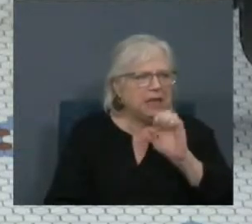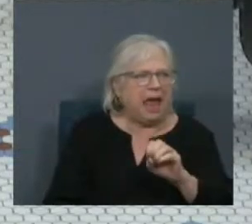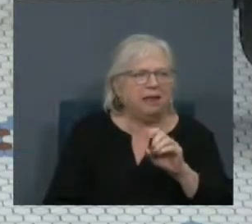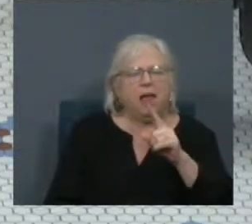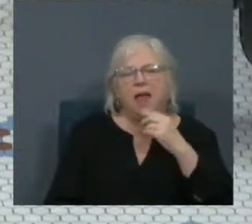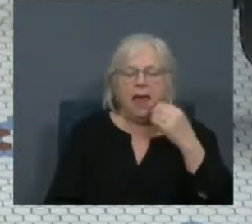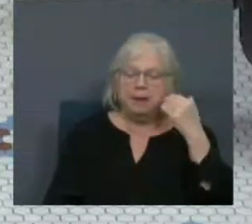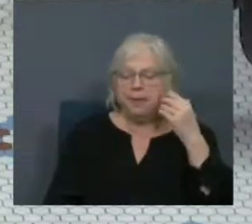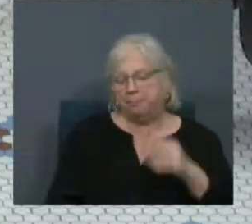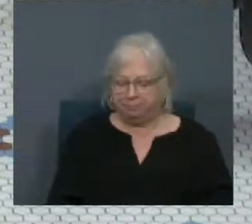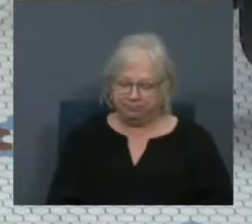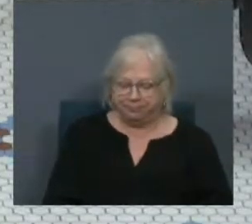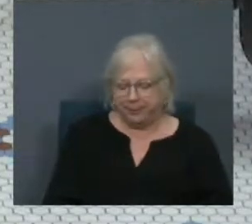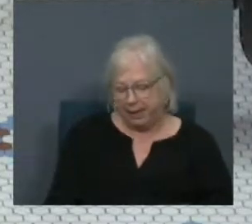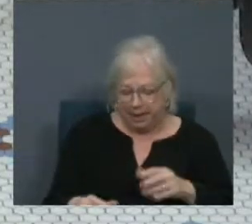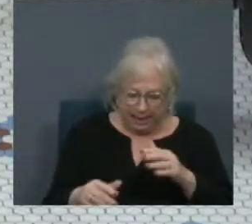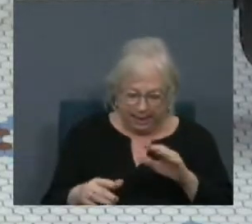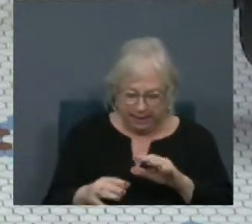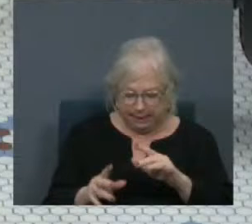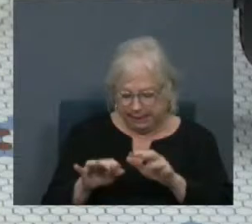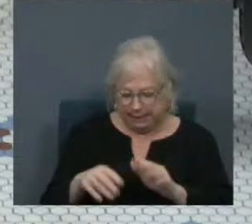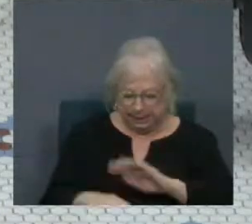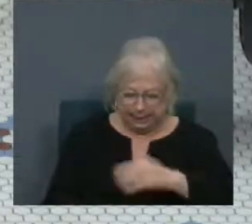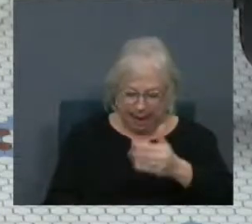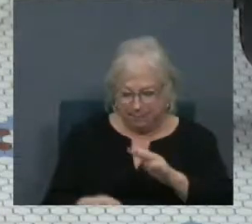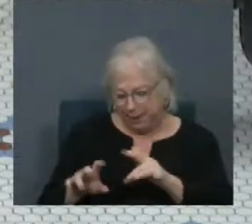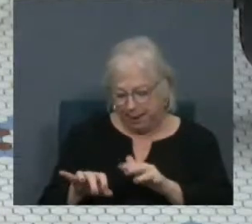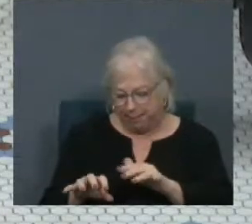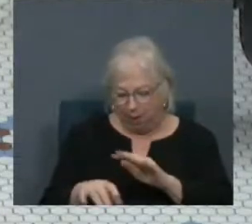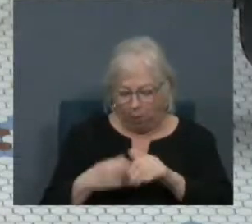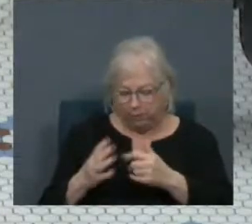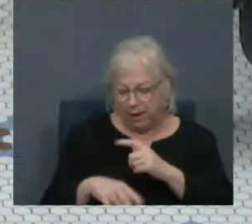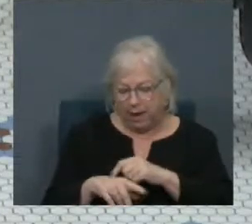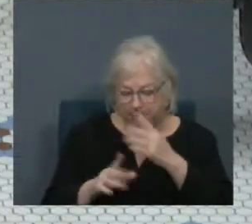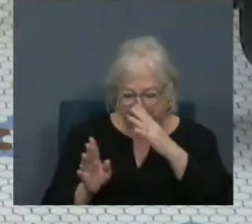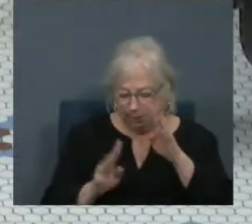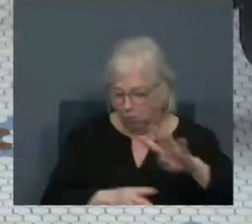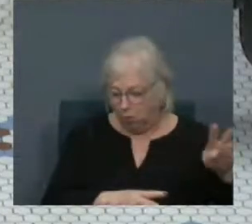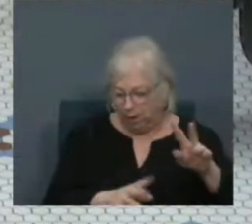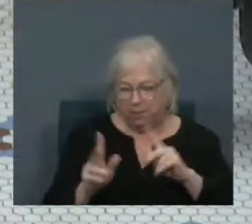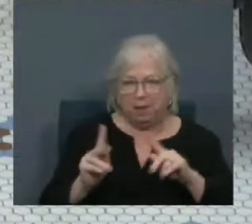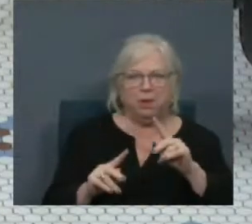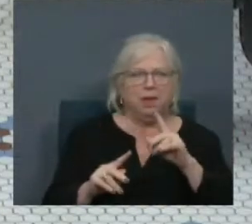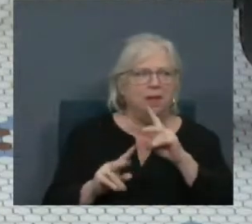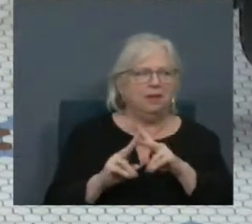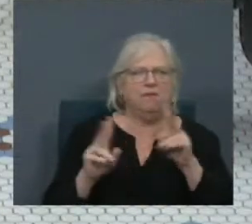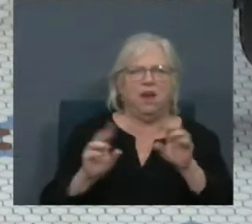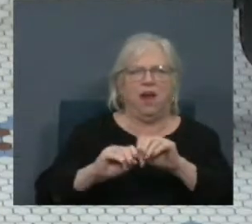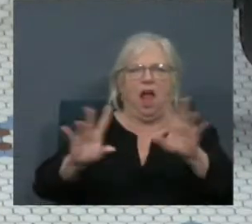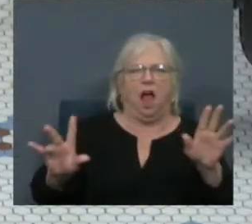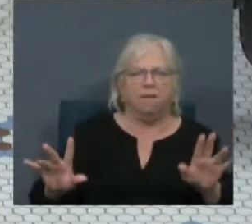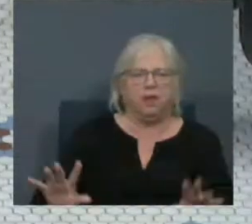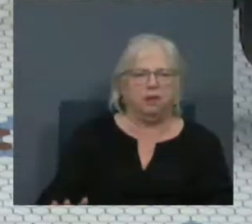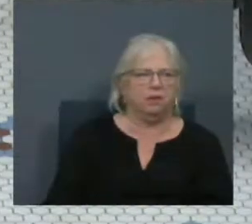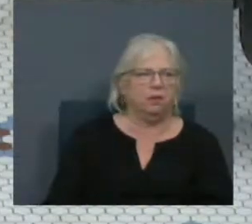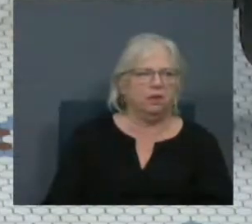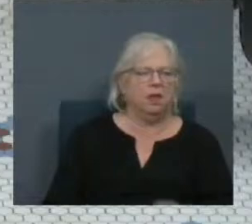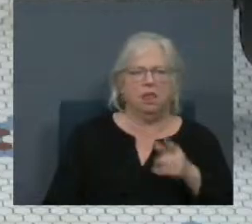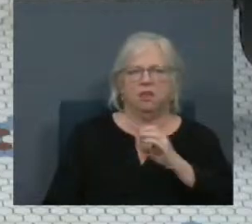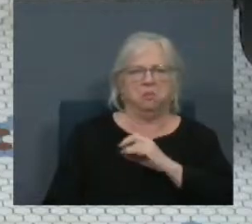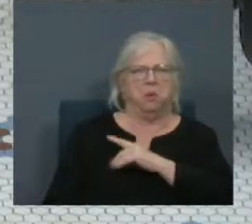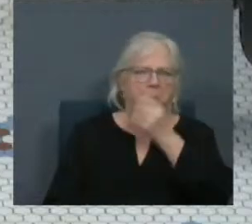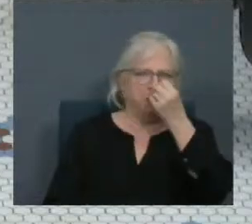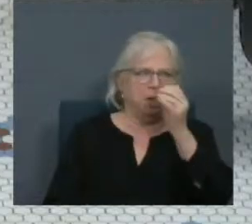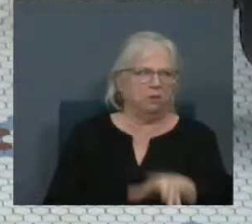his head in his laptop the whole time, not listening to people. It's very obvious. This board